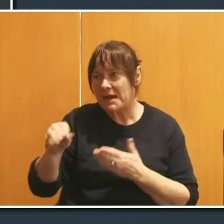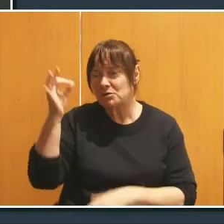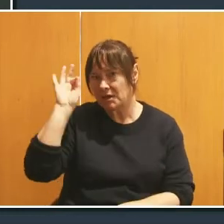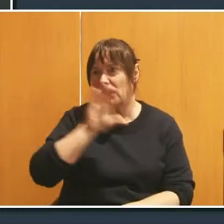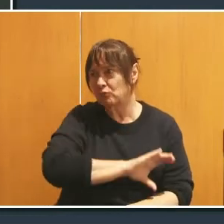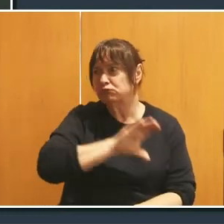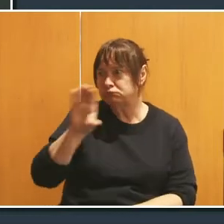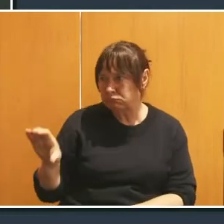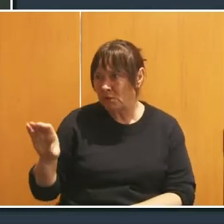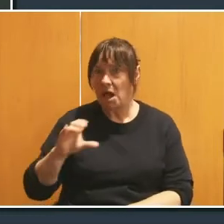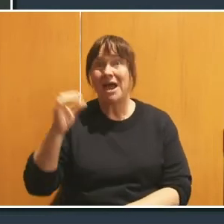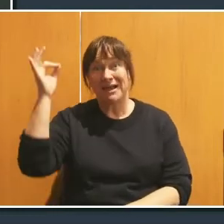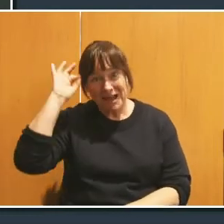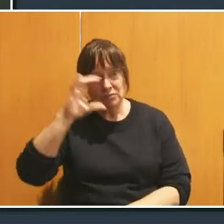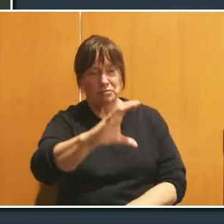calculated.